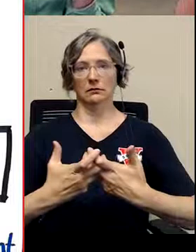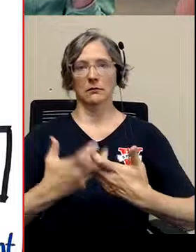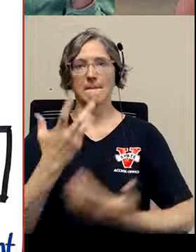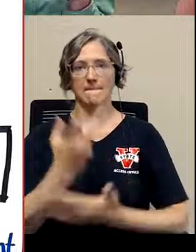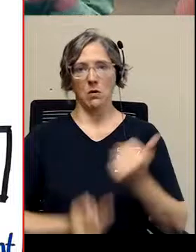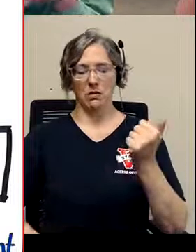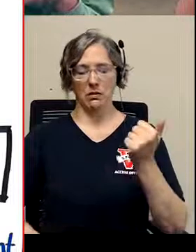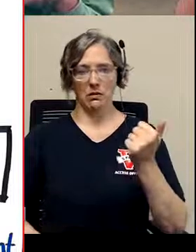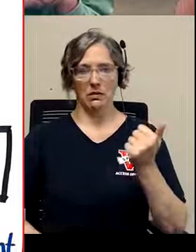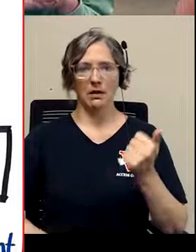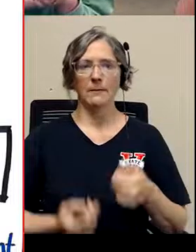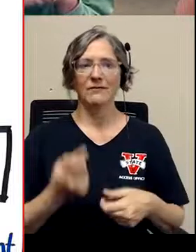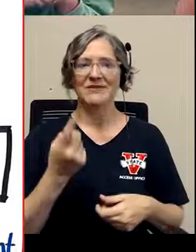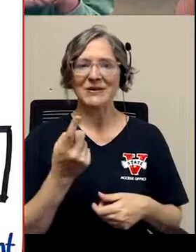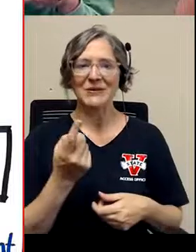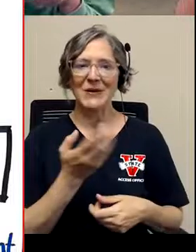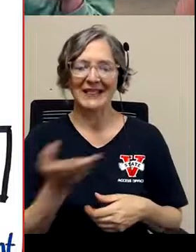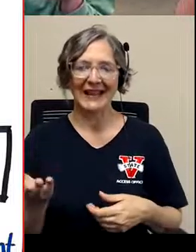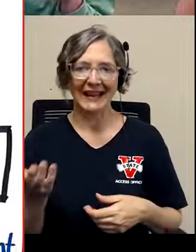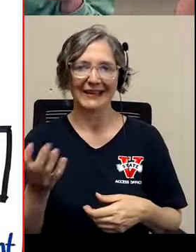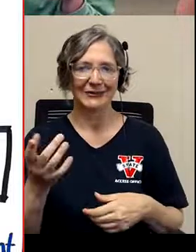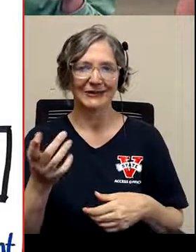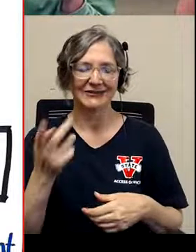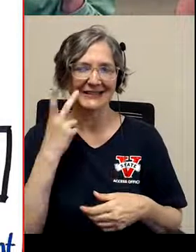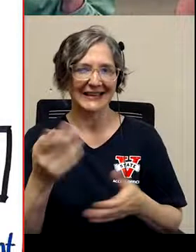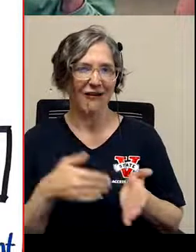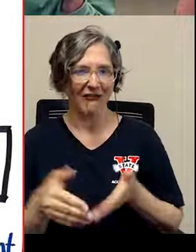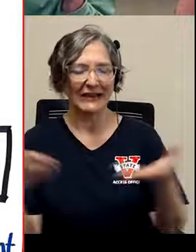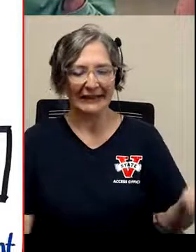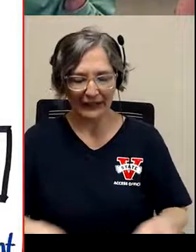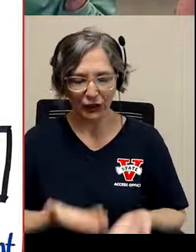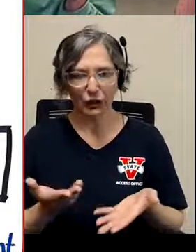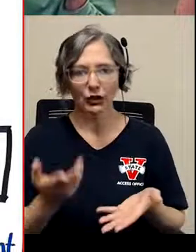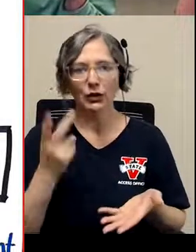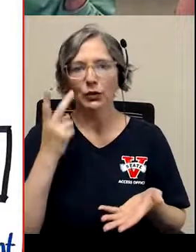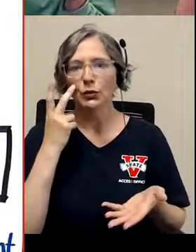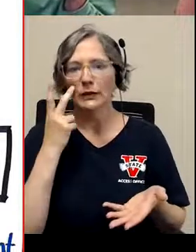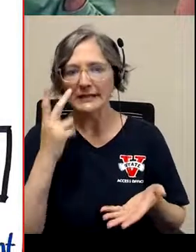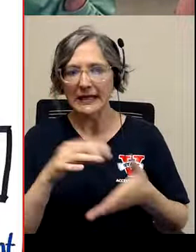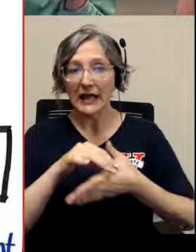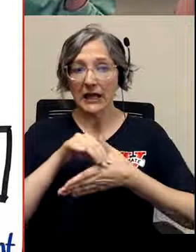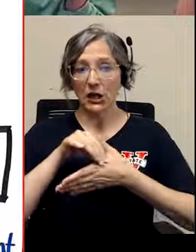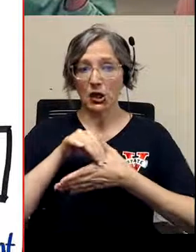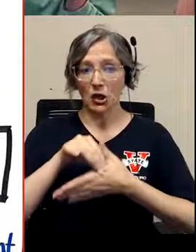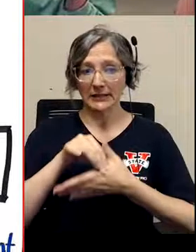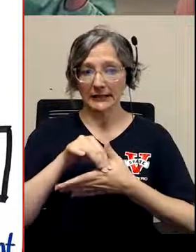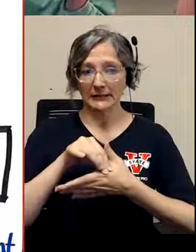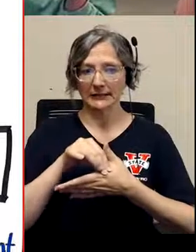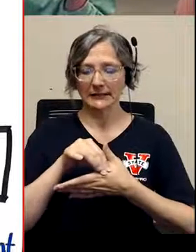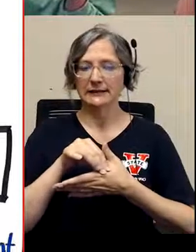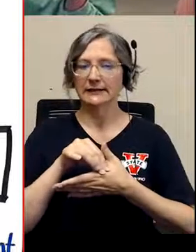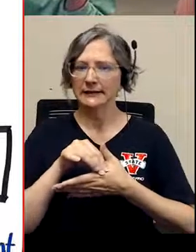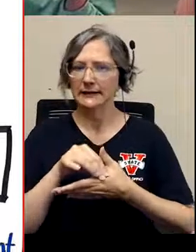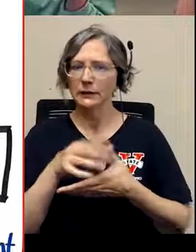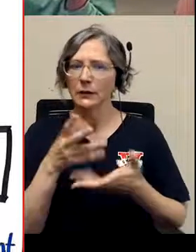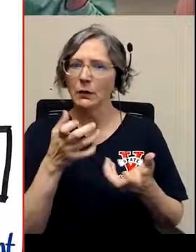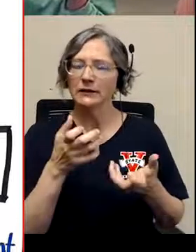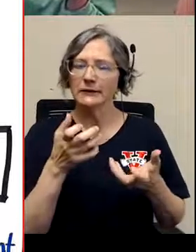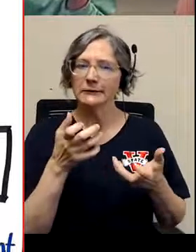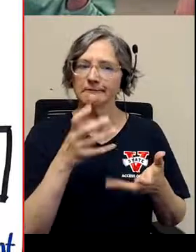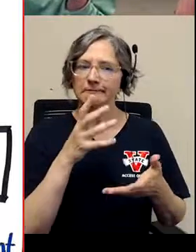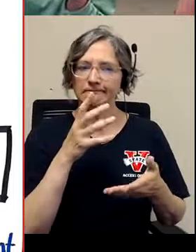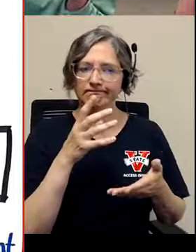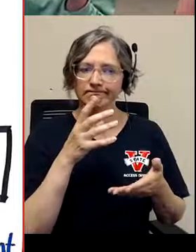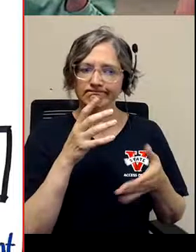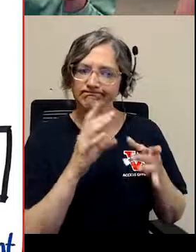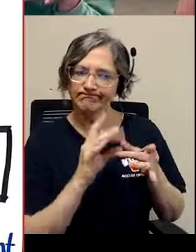familiar slide here. But again, we see in the content area, looking at students' interest and their